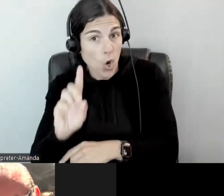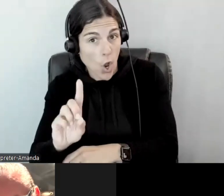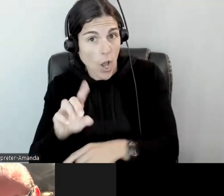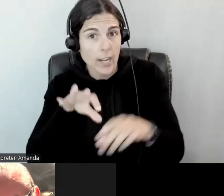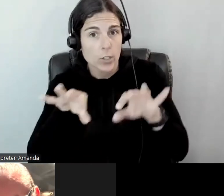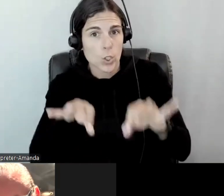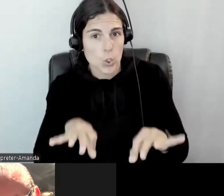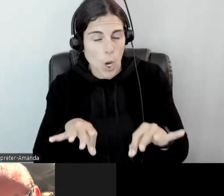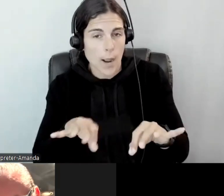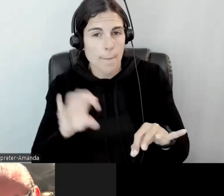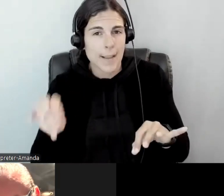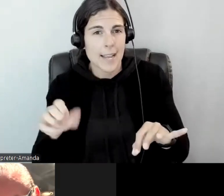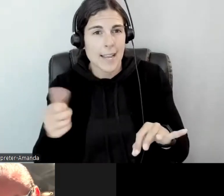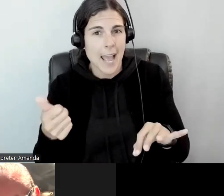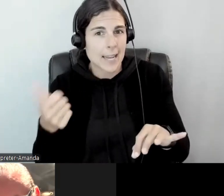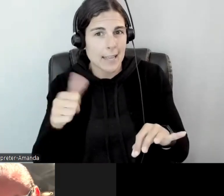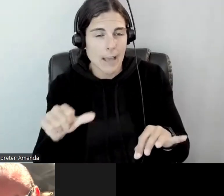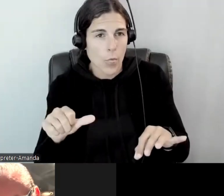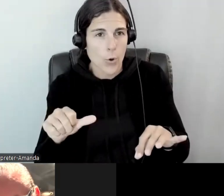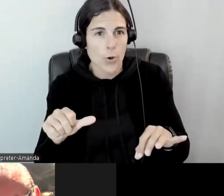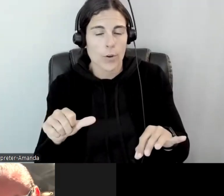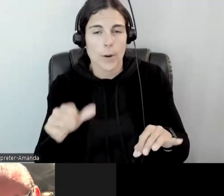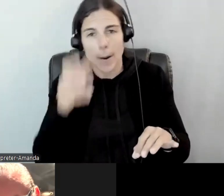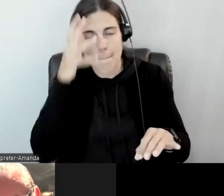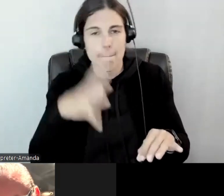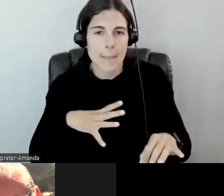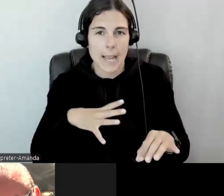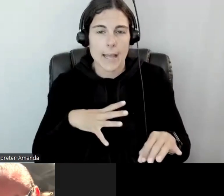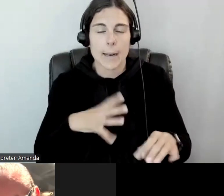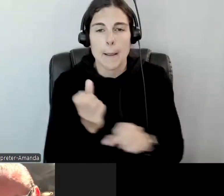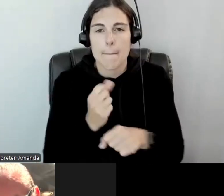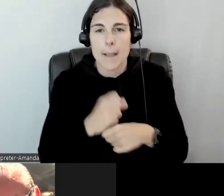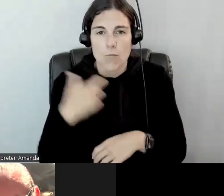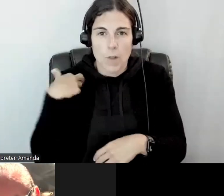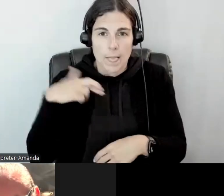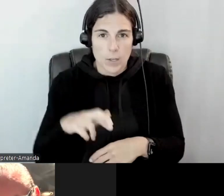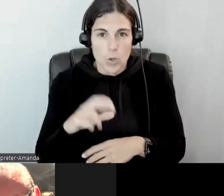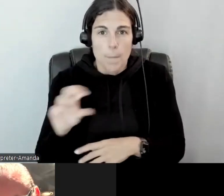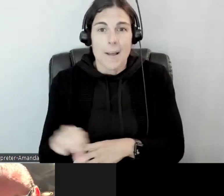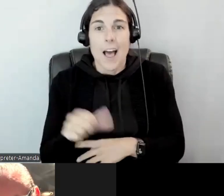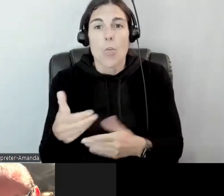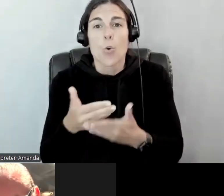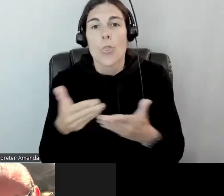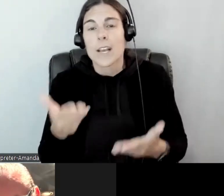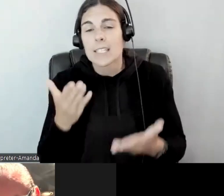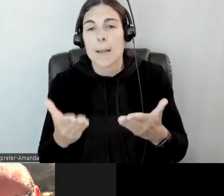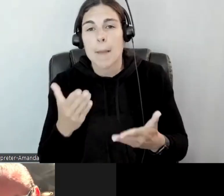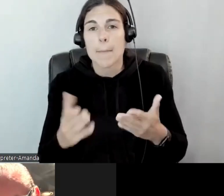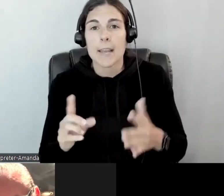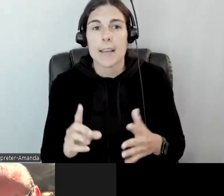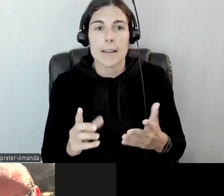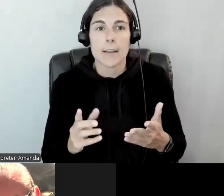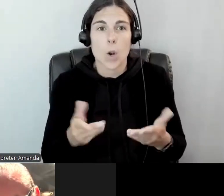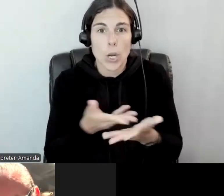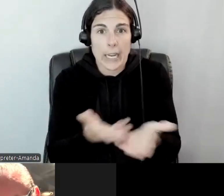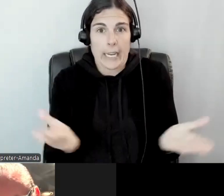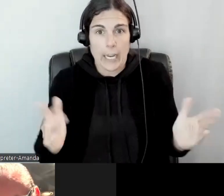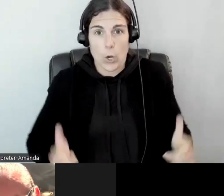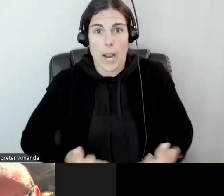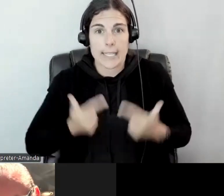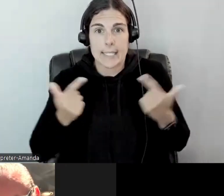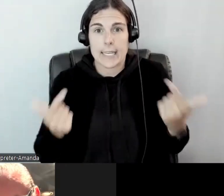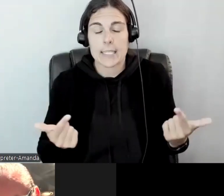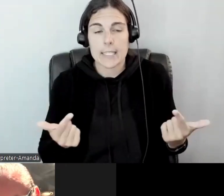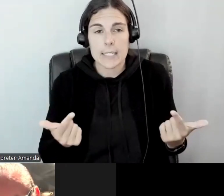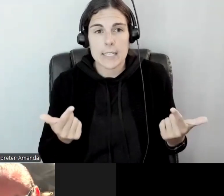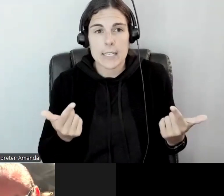described by any other man-made religion. As far as other things that might exist in the universe, I'm agnostic